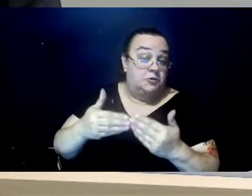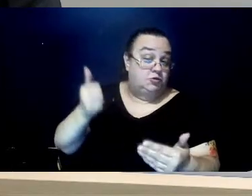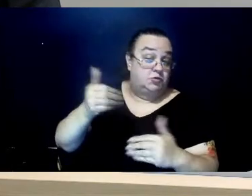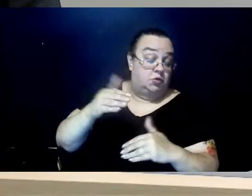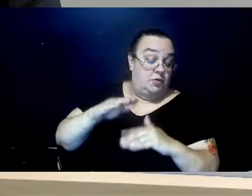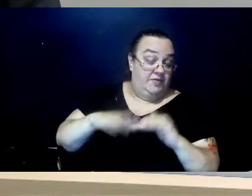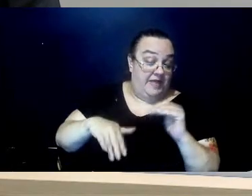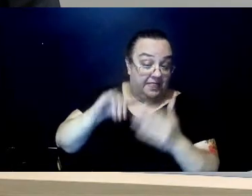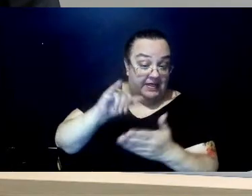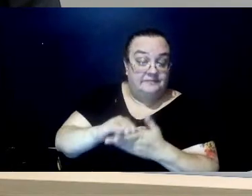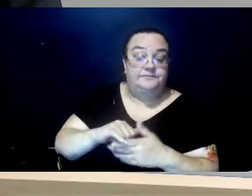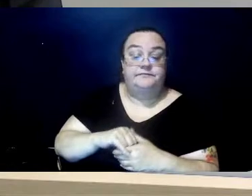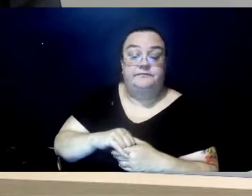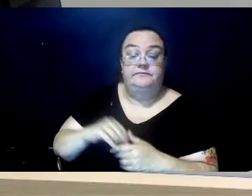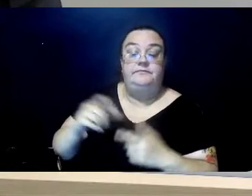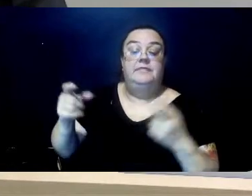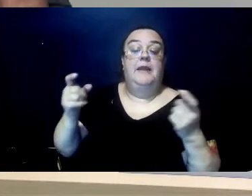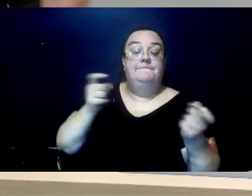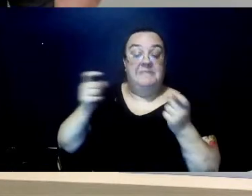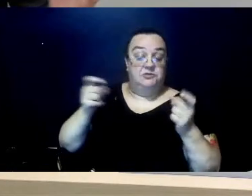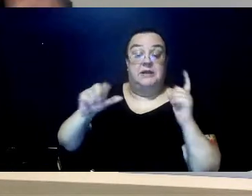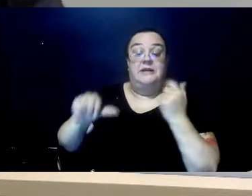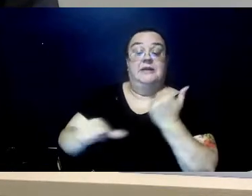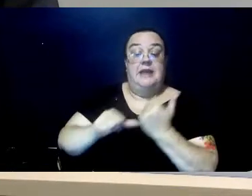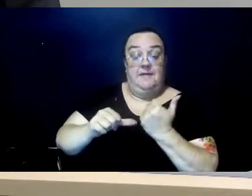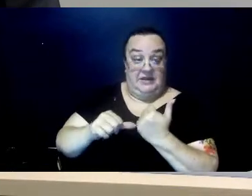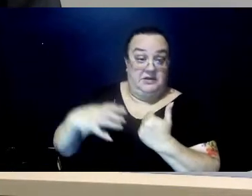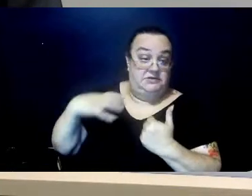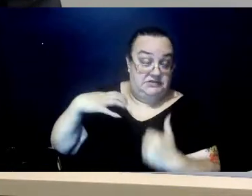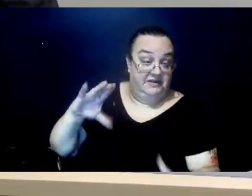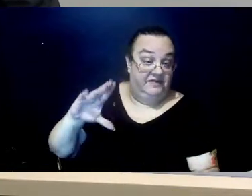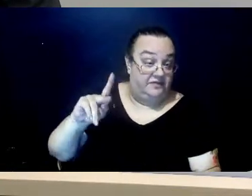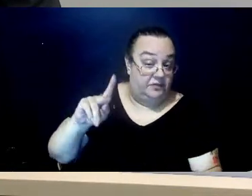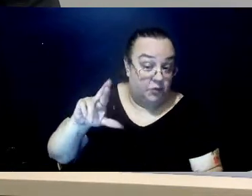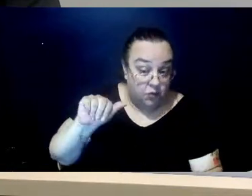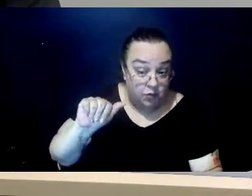Administratively, Deputy Chief Kraus, this again speaks to